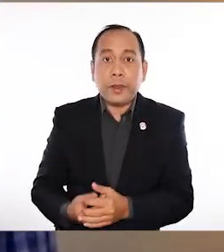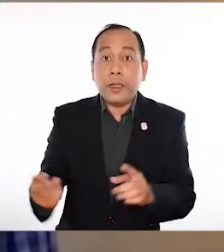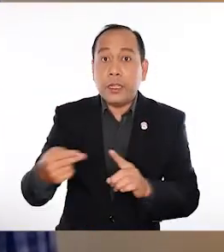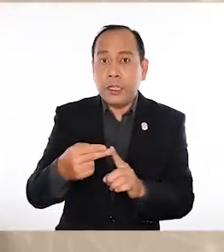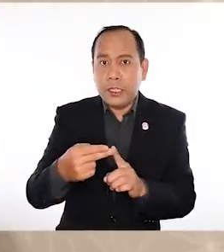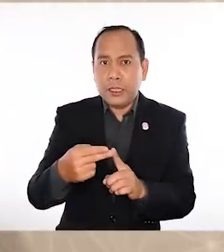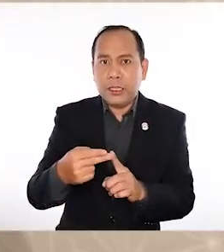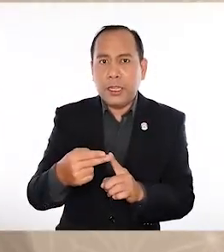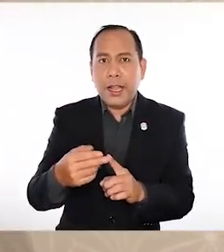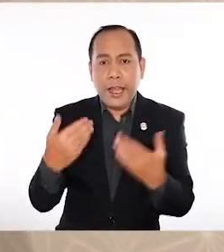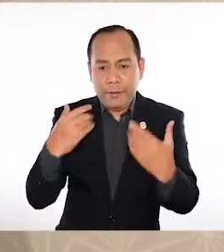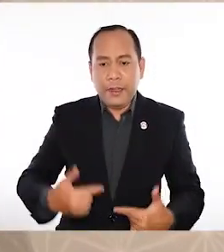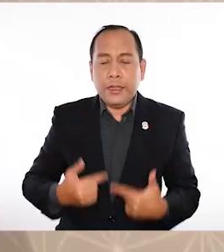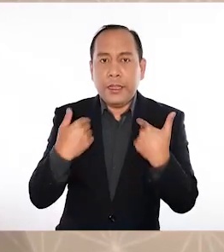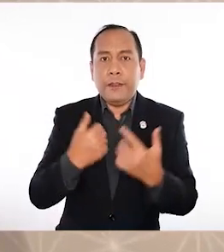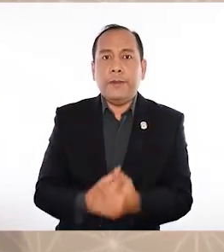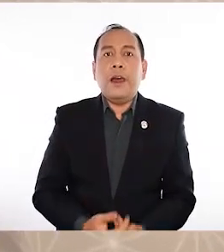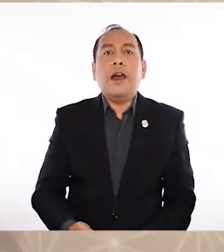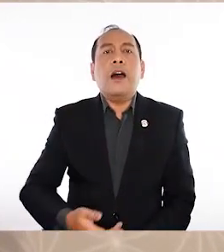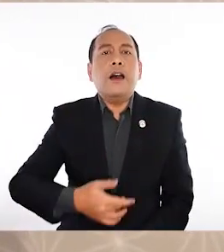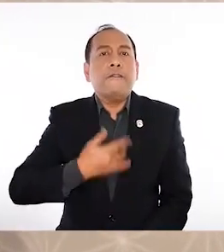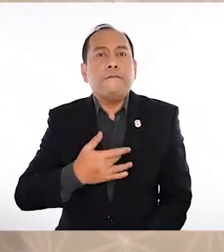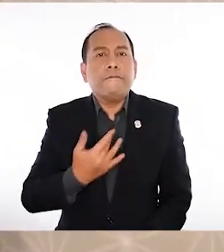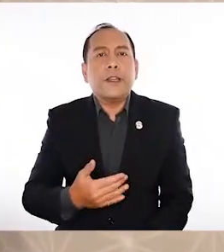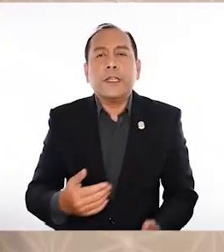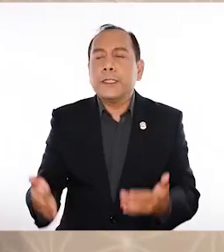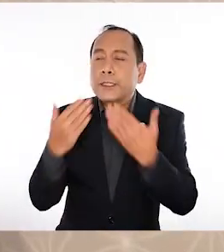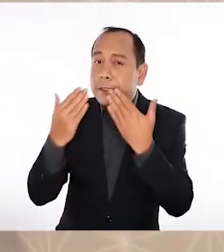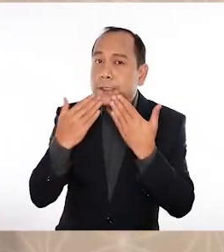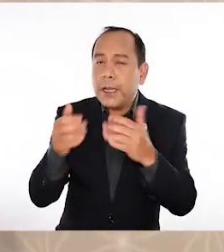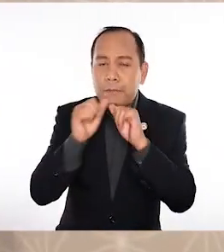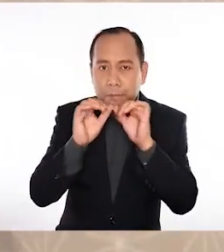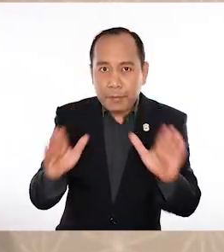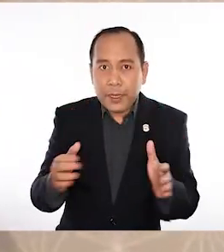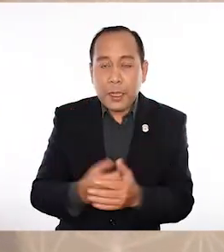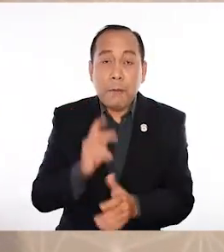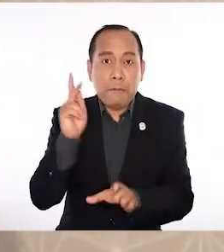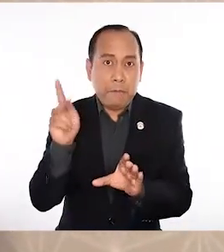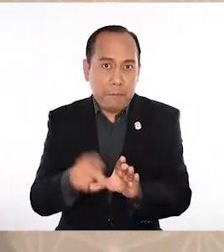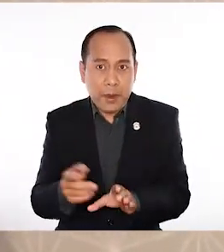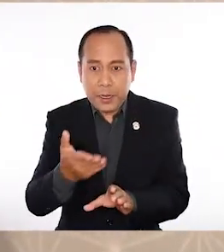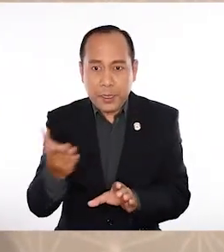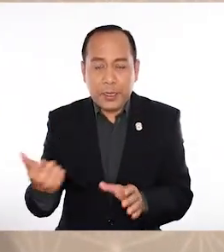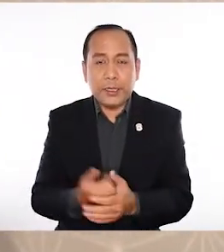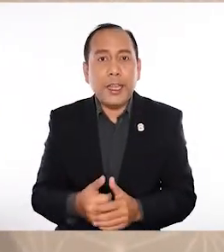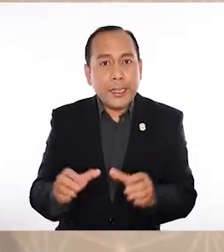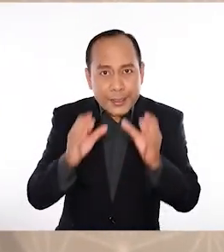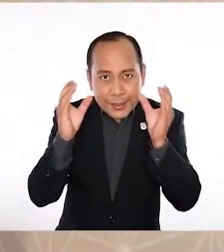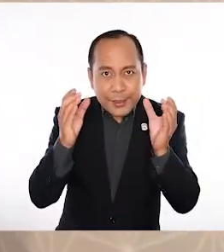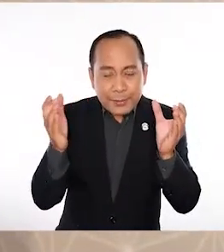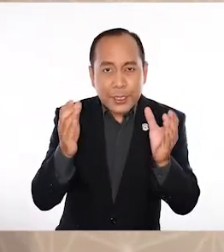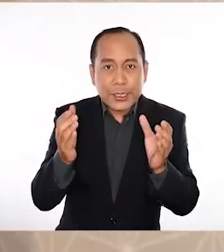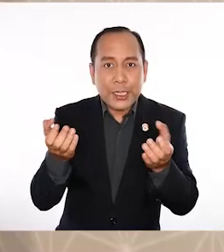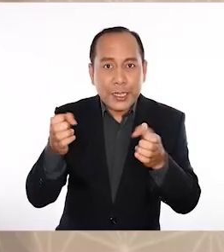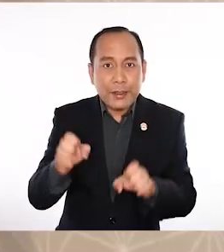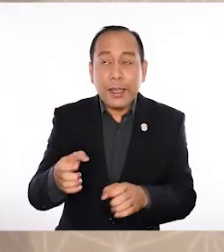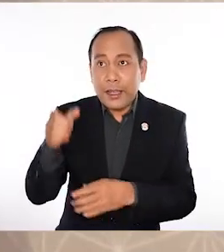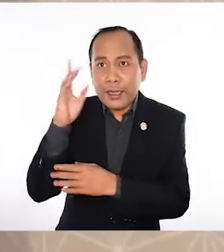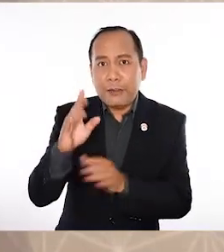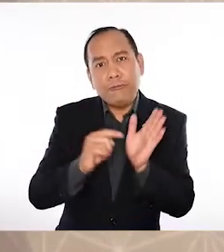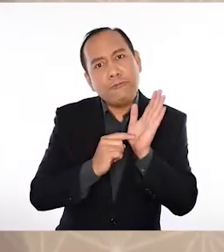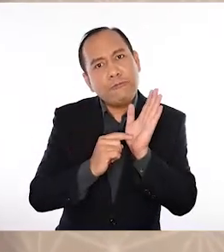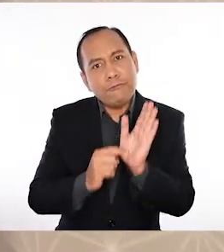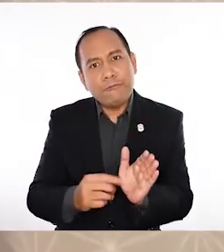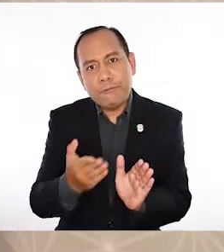aking buhay. I feel indeed grateful and blessed to be part of this sentimental event. God once again showed